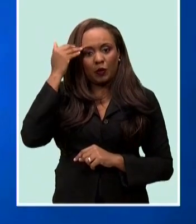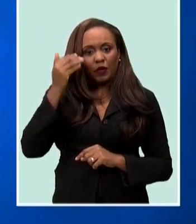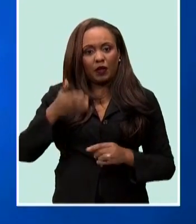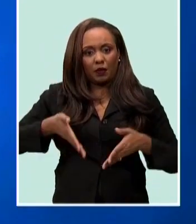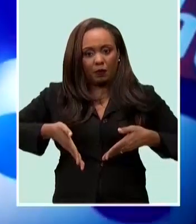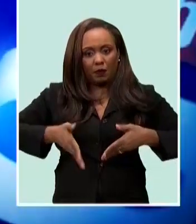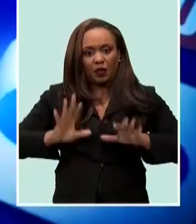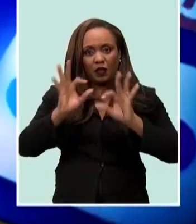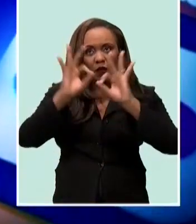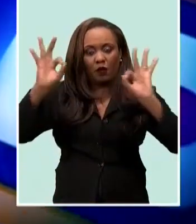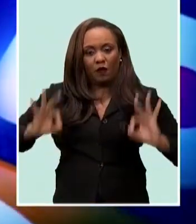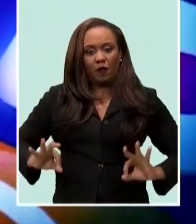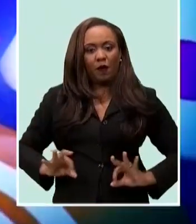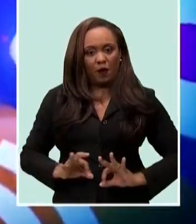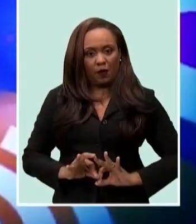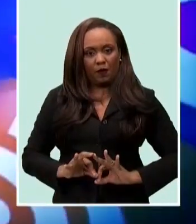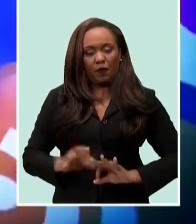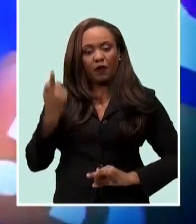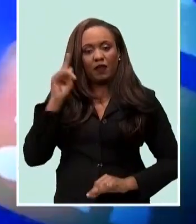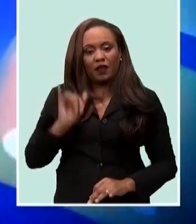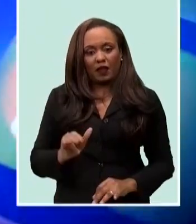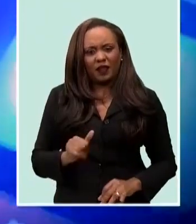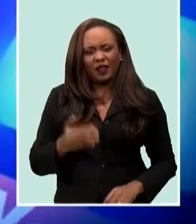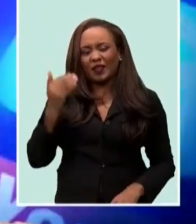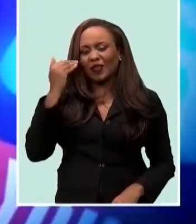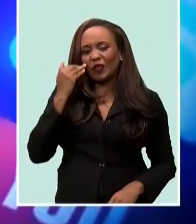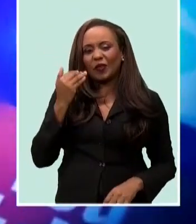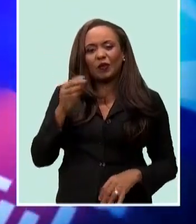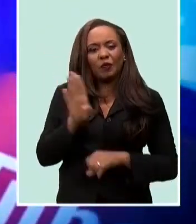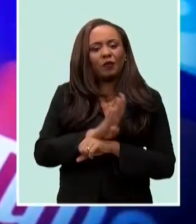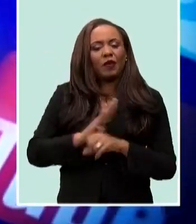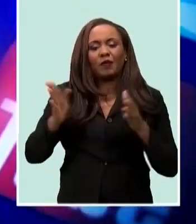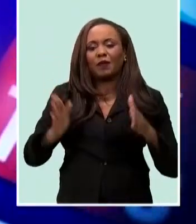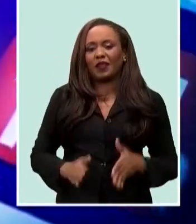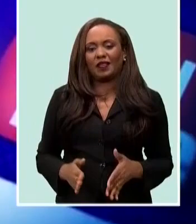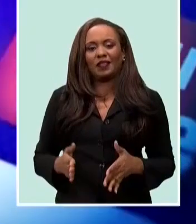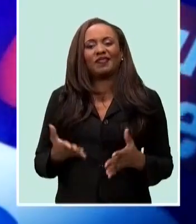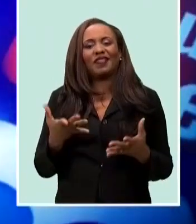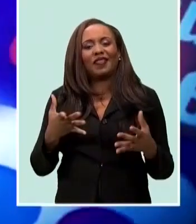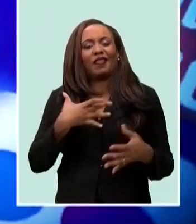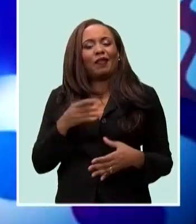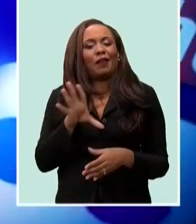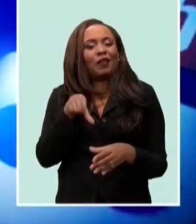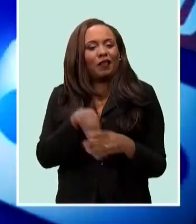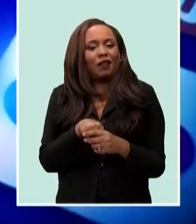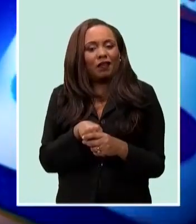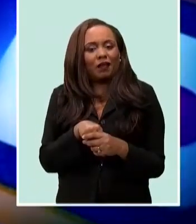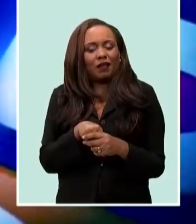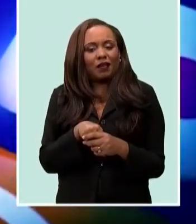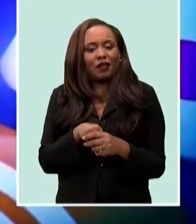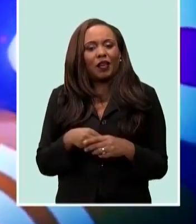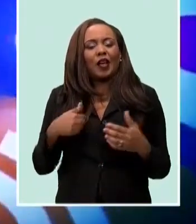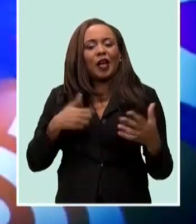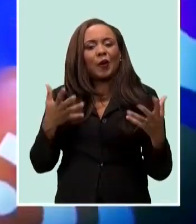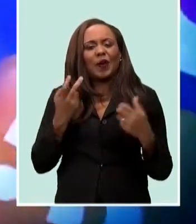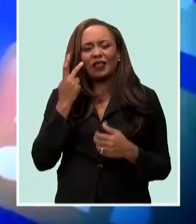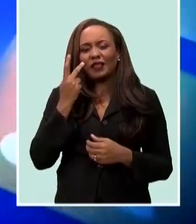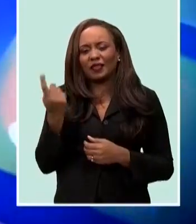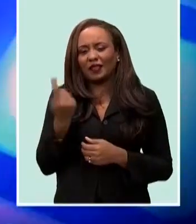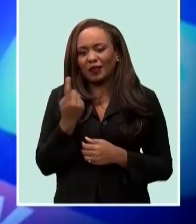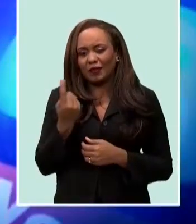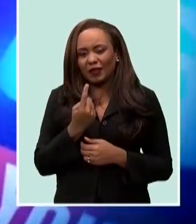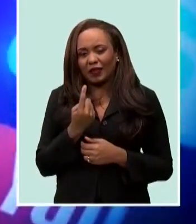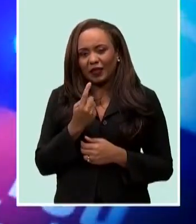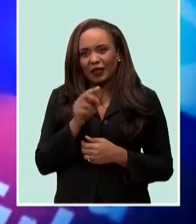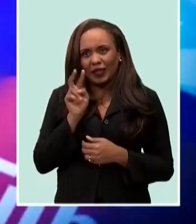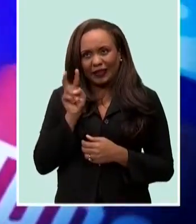the rounds on social media. And you know that Barbadians, we don't like to be left out. So the trend has reached over here as well. Let's take a